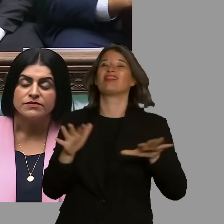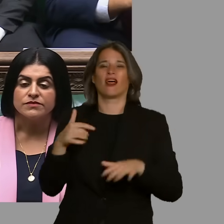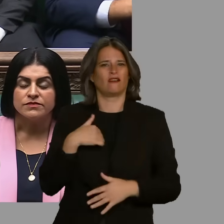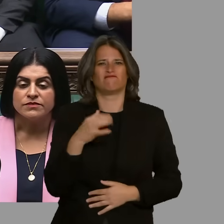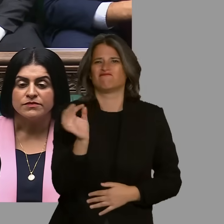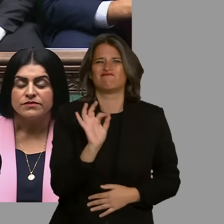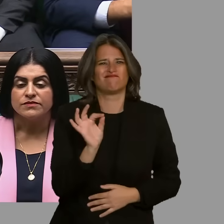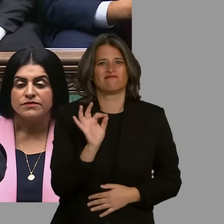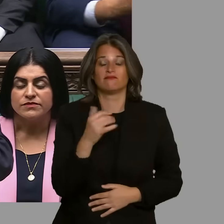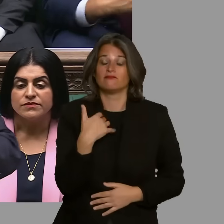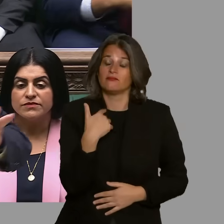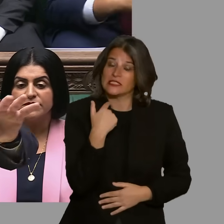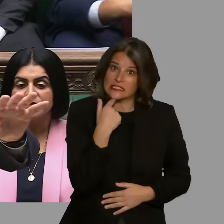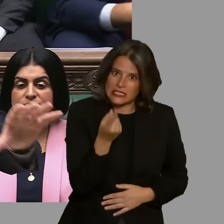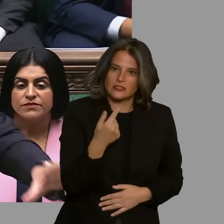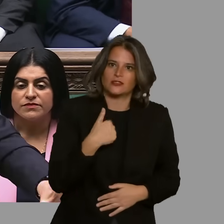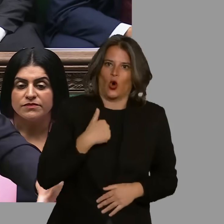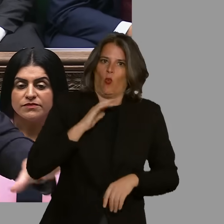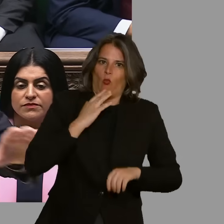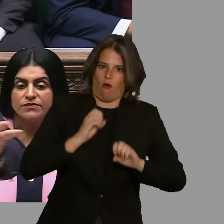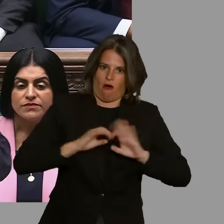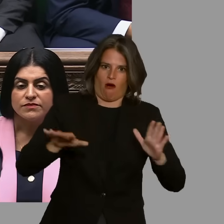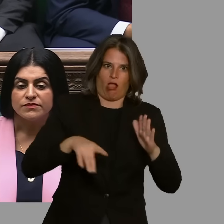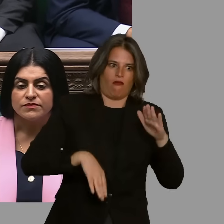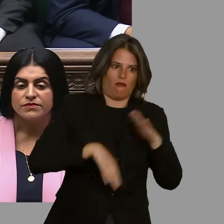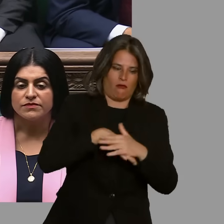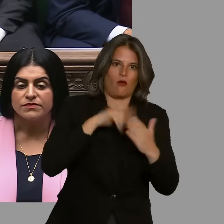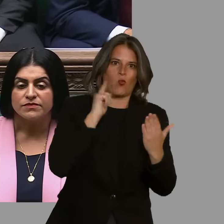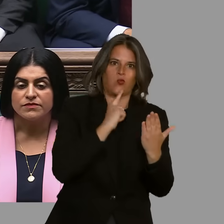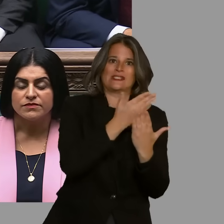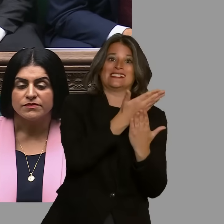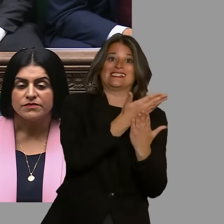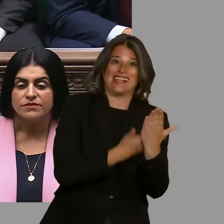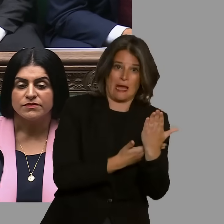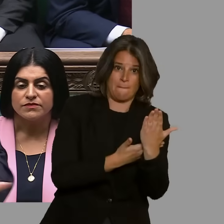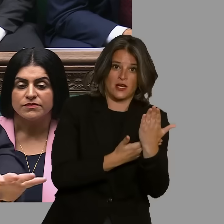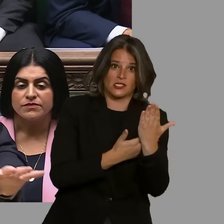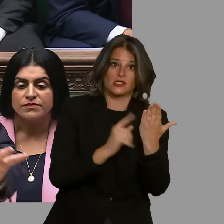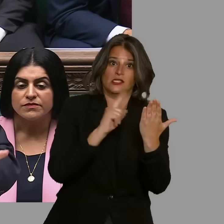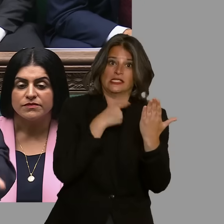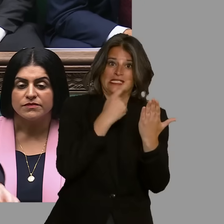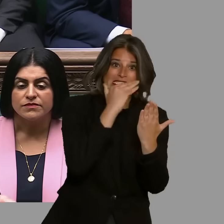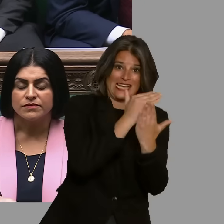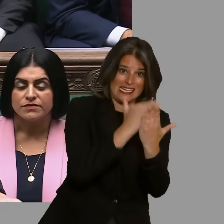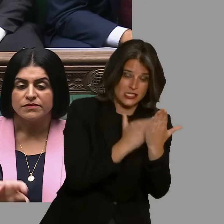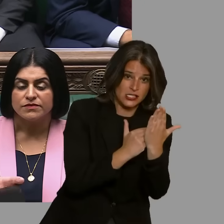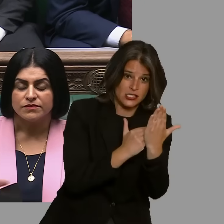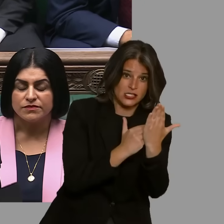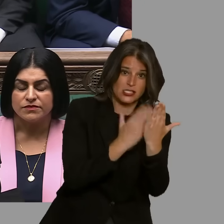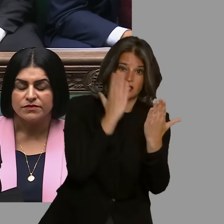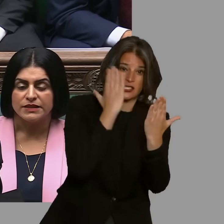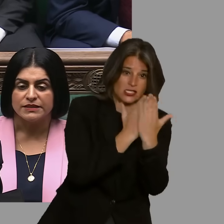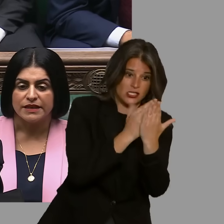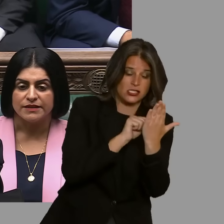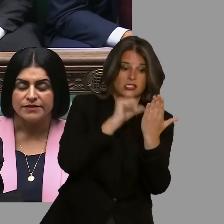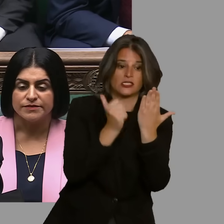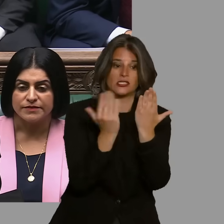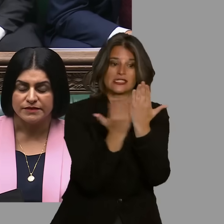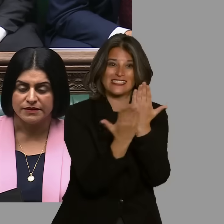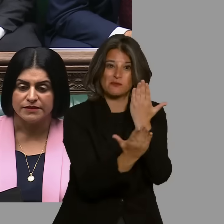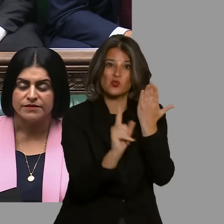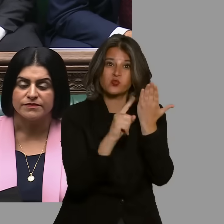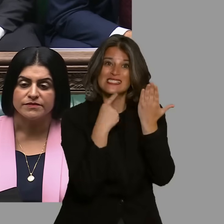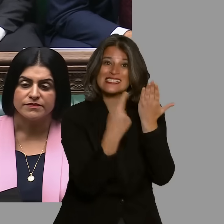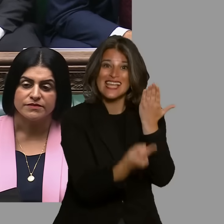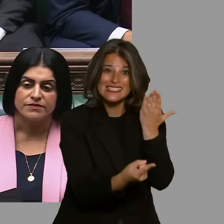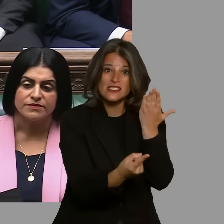were changed, that the first statement and the second statements are different, is completely and utterly unfounded.